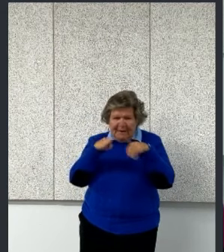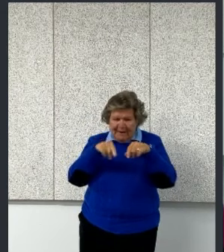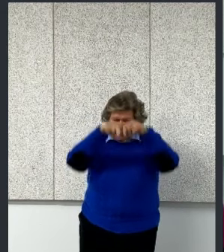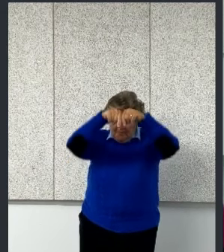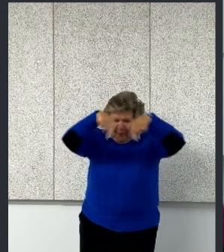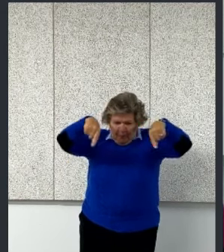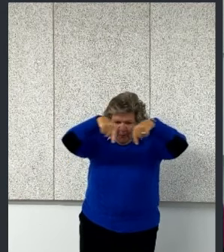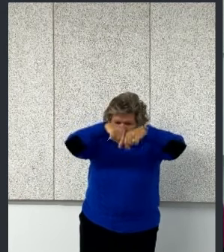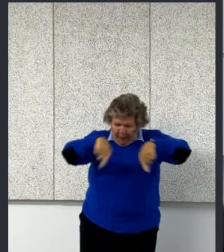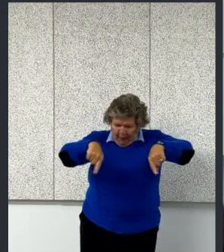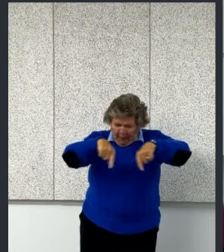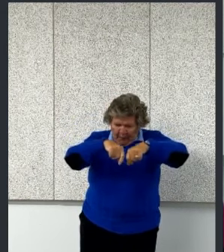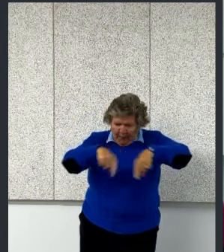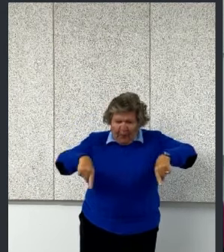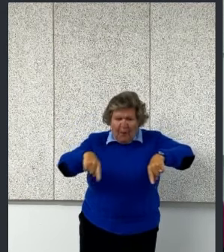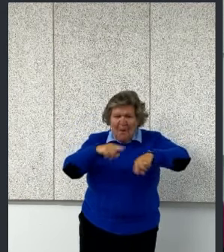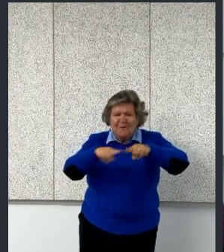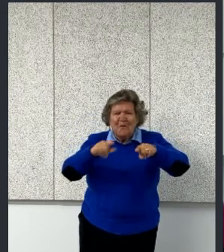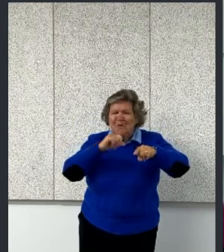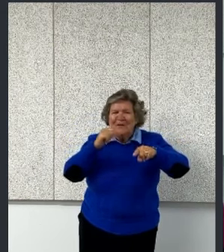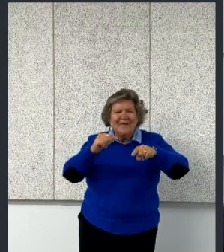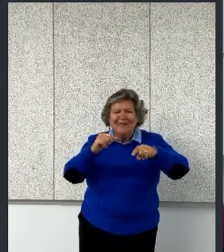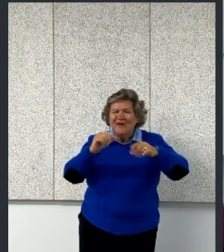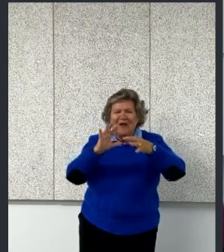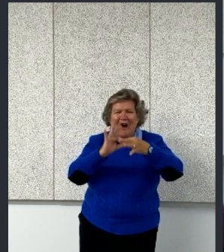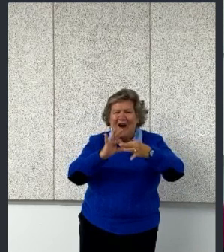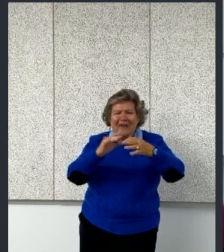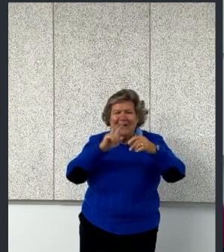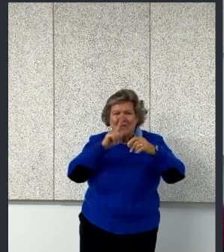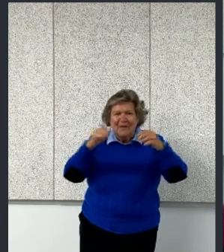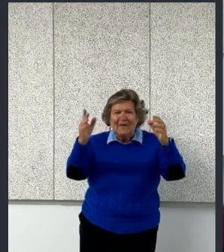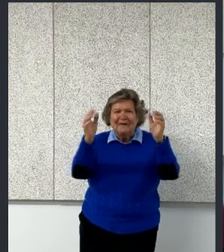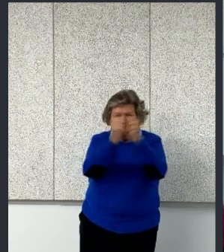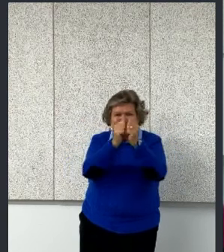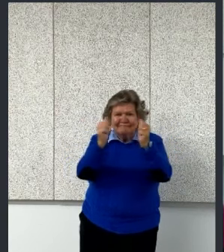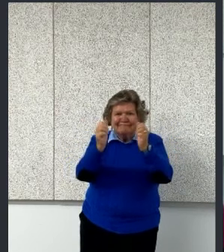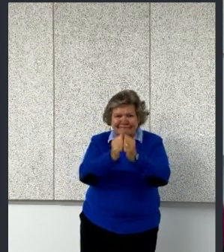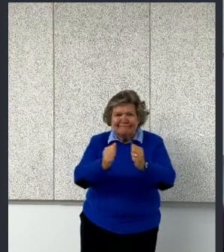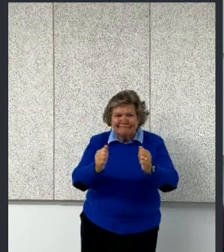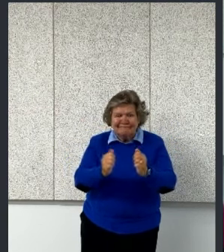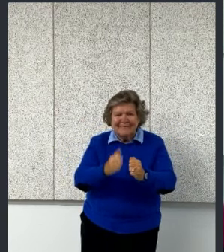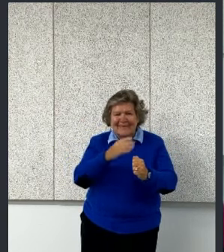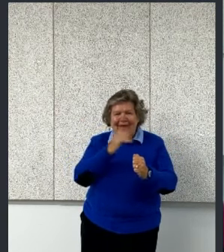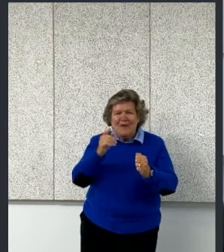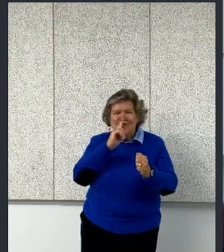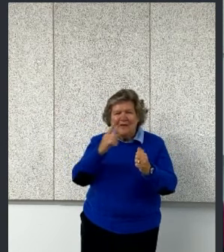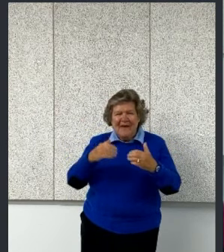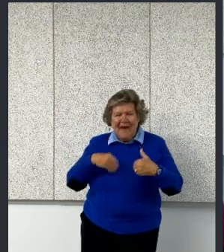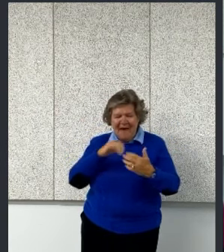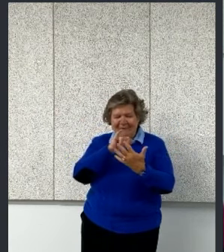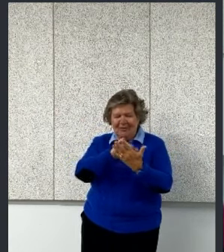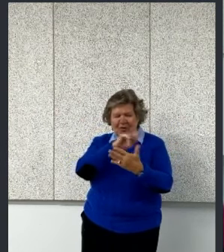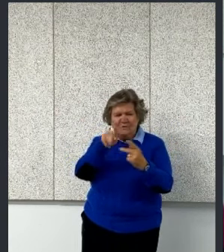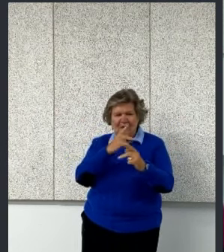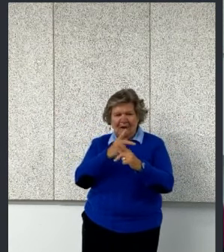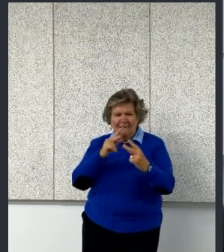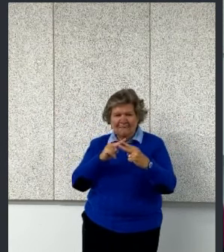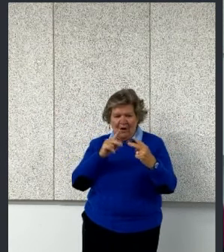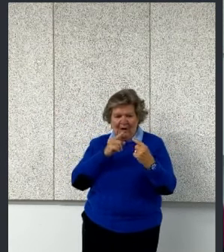I think, in large part not real, but I think end up kind of having these like very